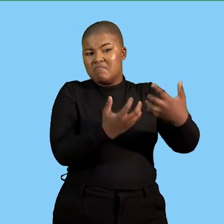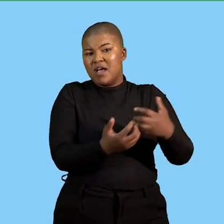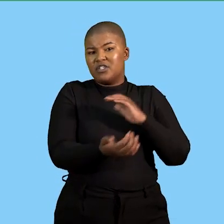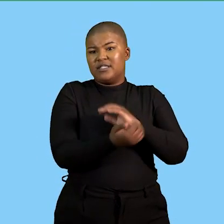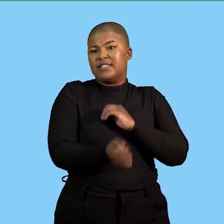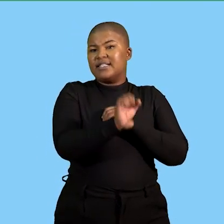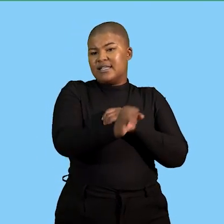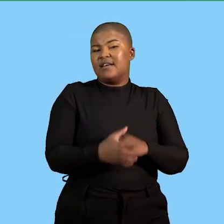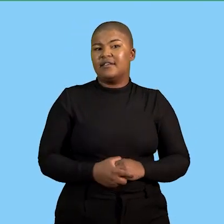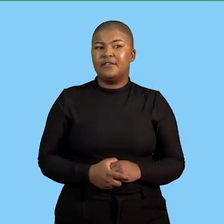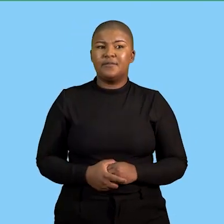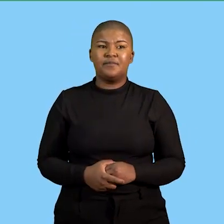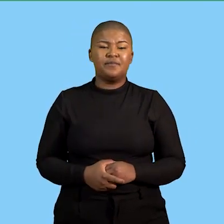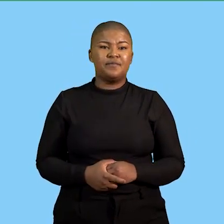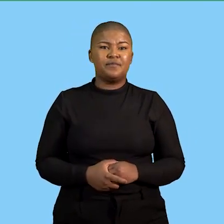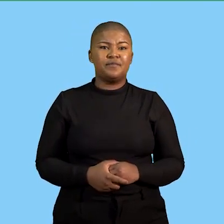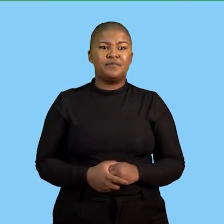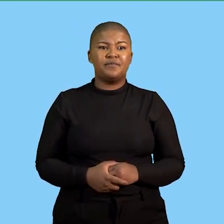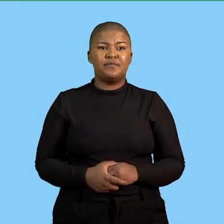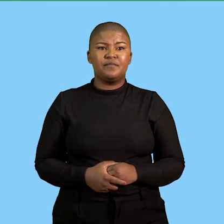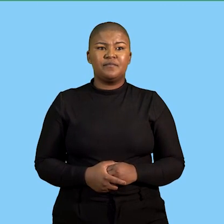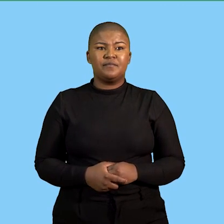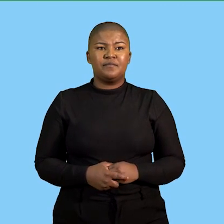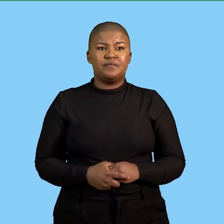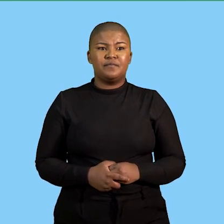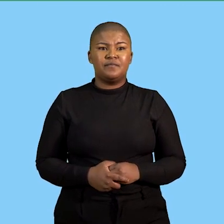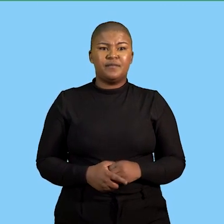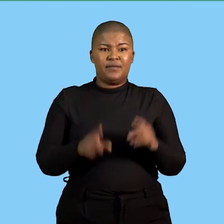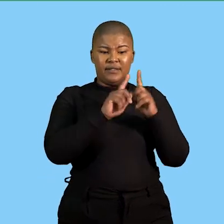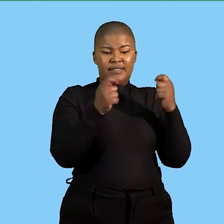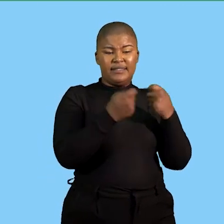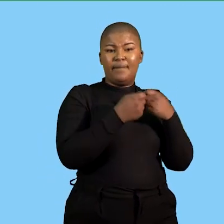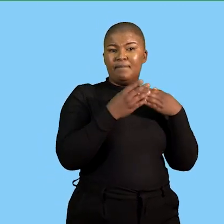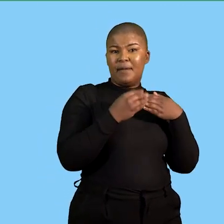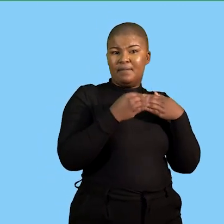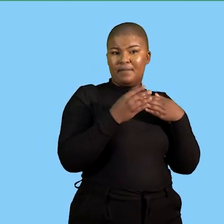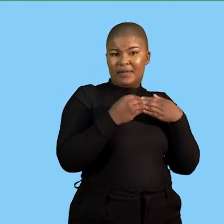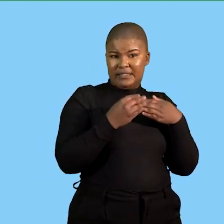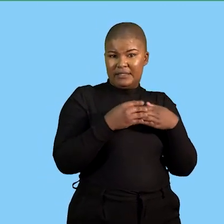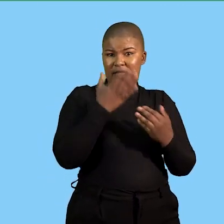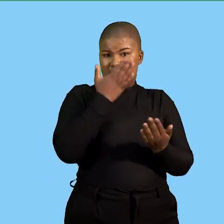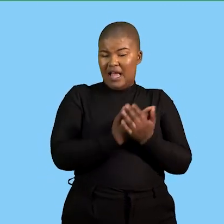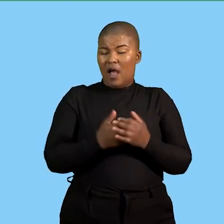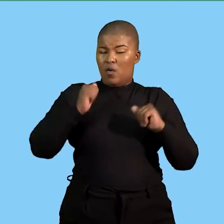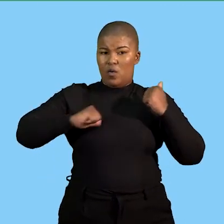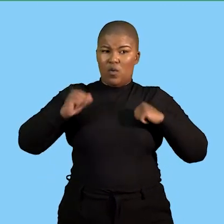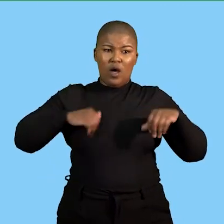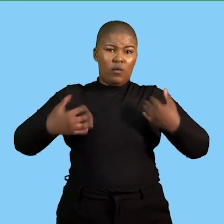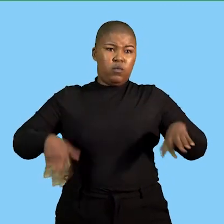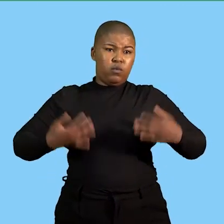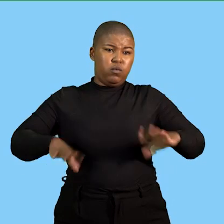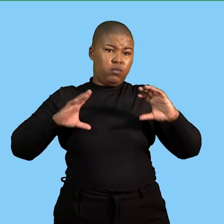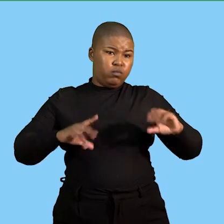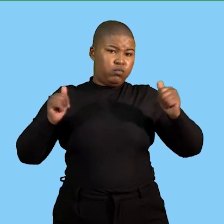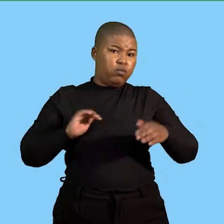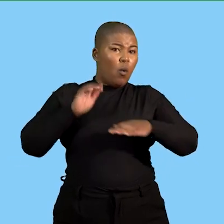members. And then as we look further into team dynamic theories, team members can maximize performance as tasks